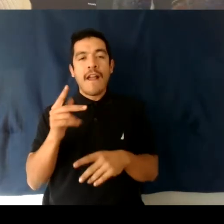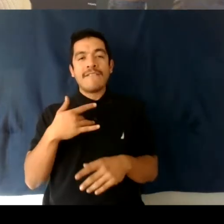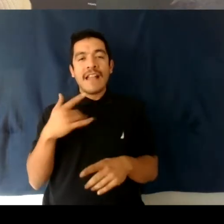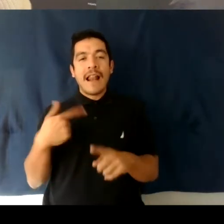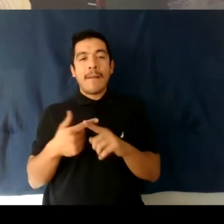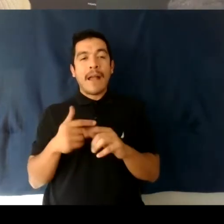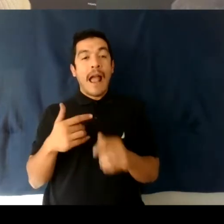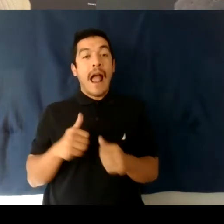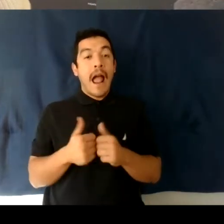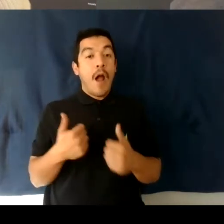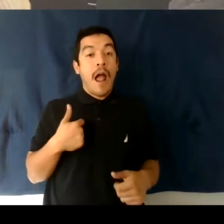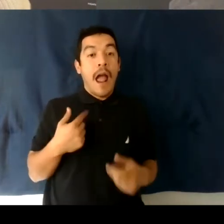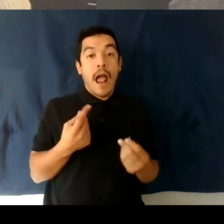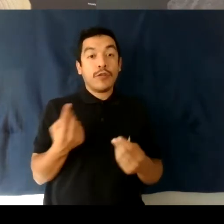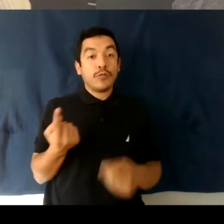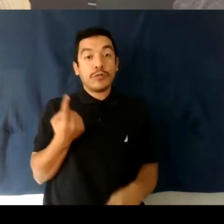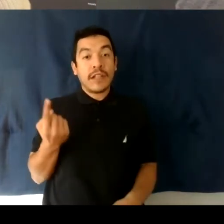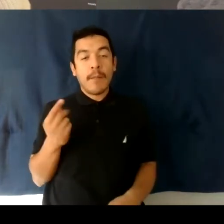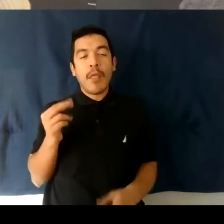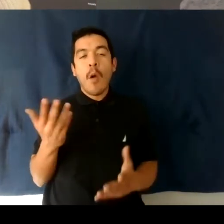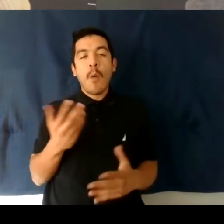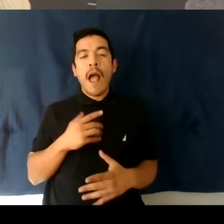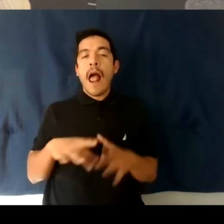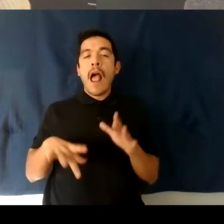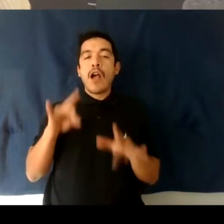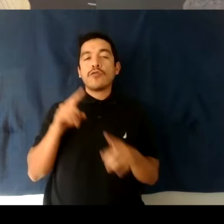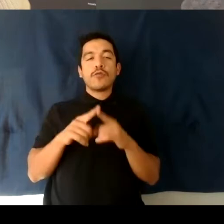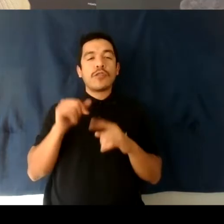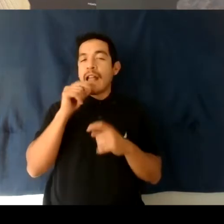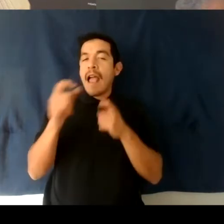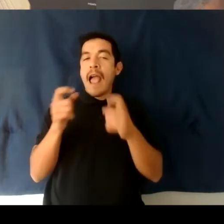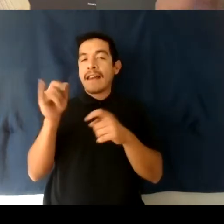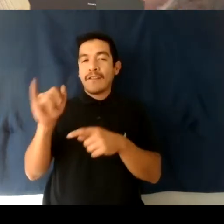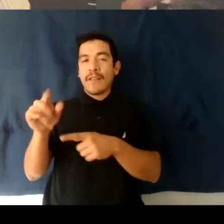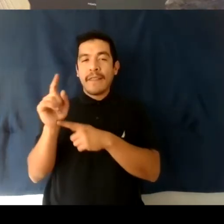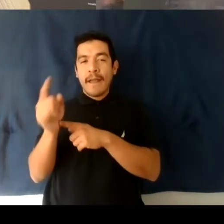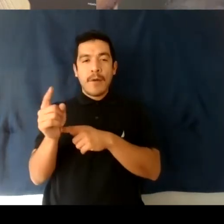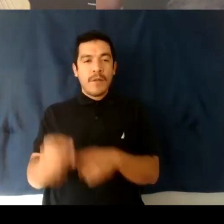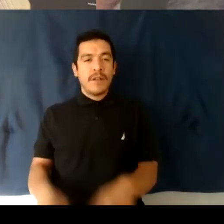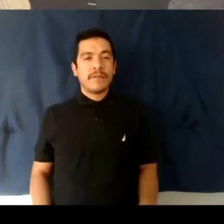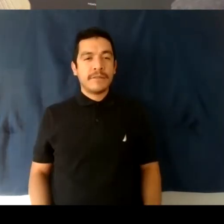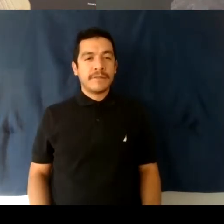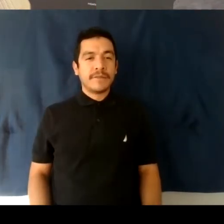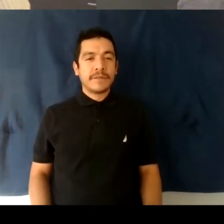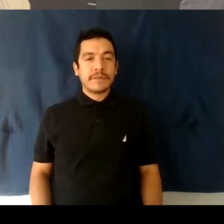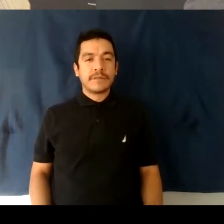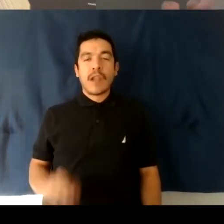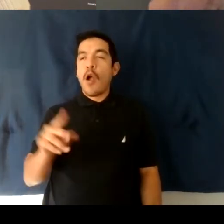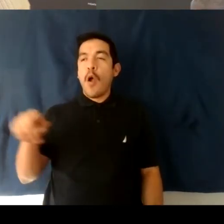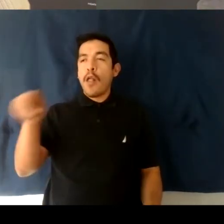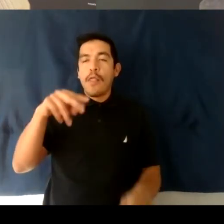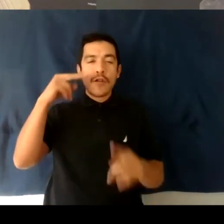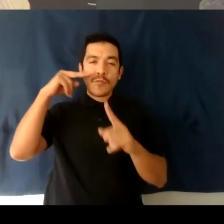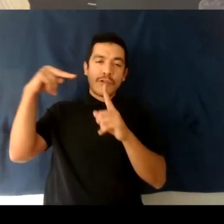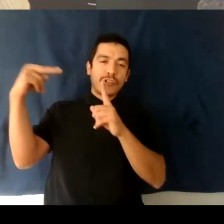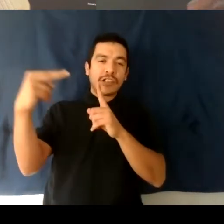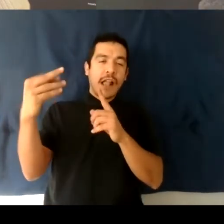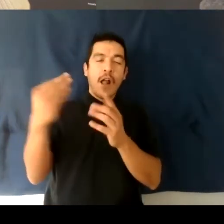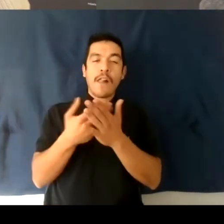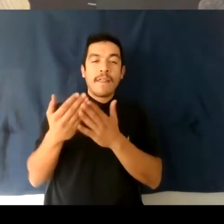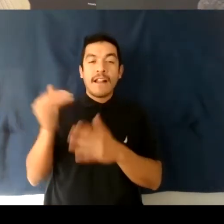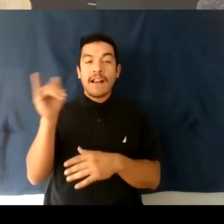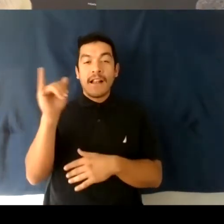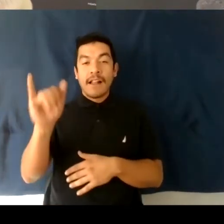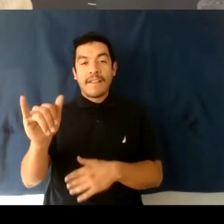way I do something or what I choose to not handle at that moment or those perceptions or things like that.